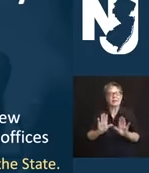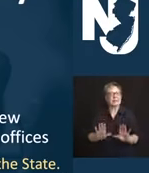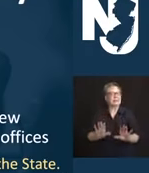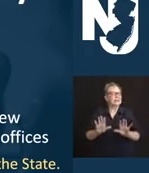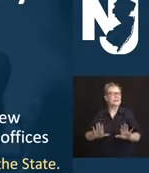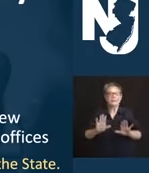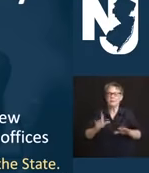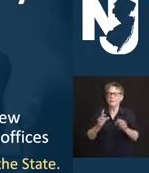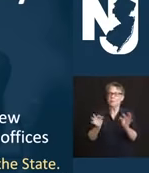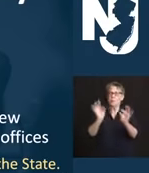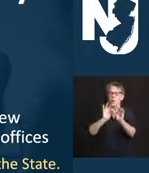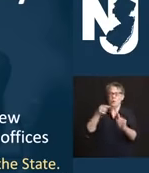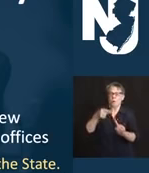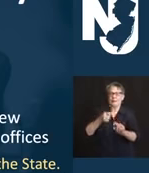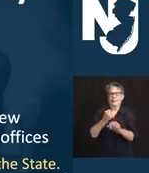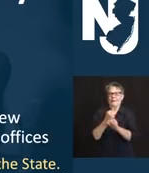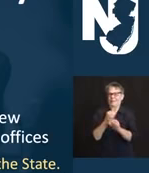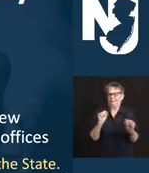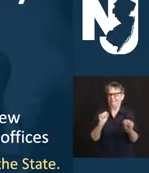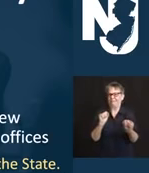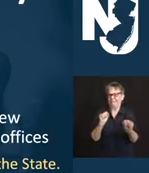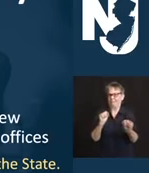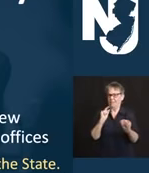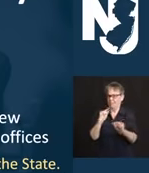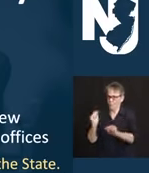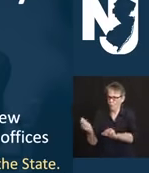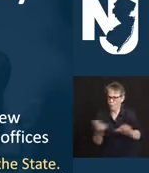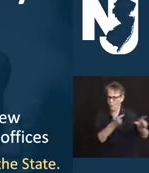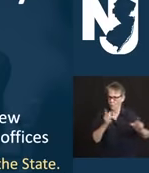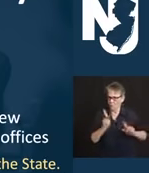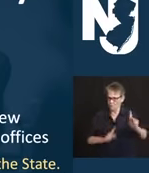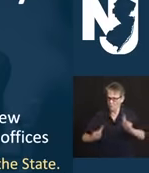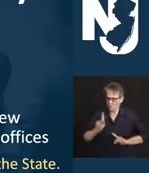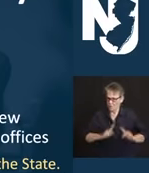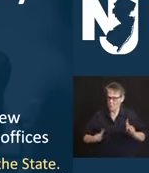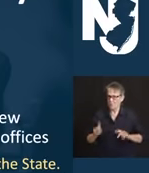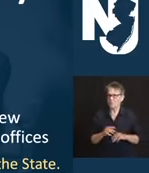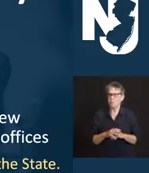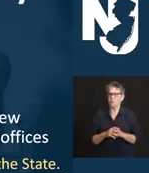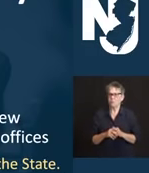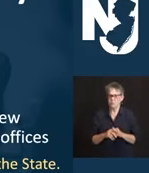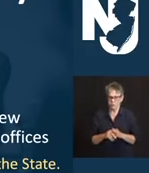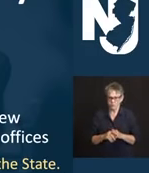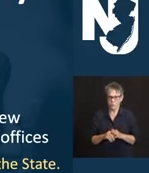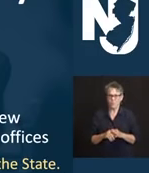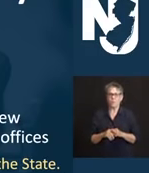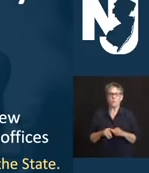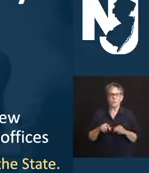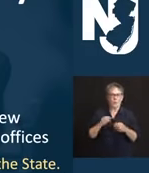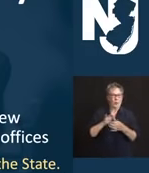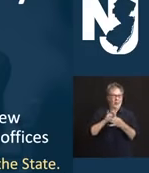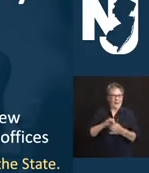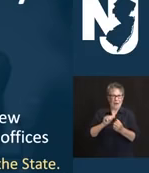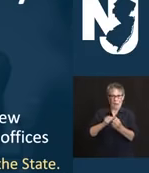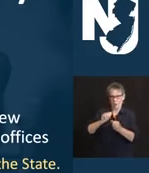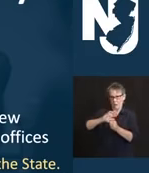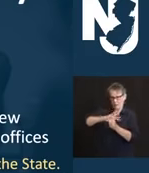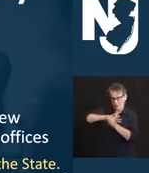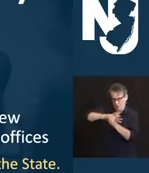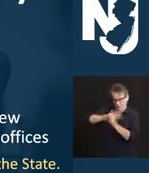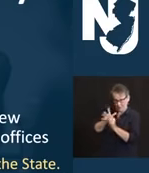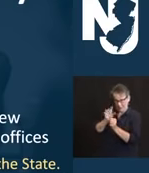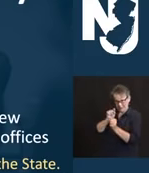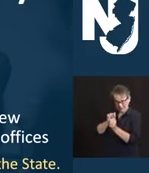know two things with absolute certainty. First, that outdoor environments are safer than